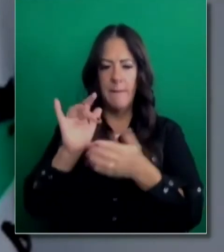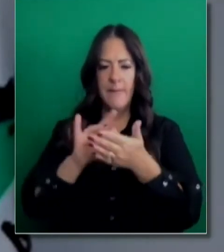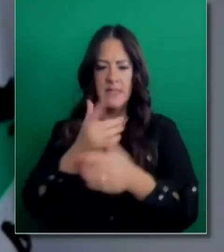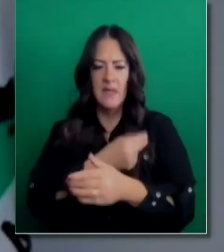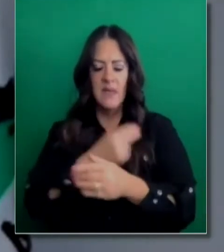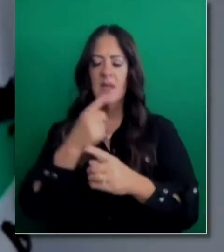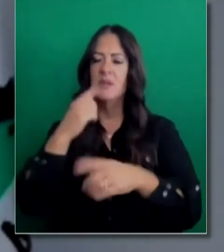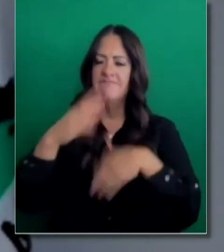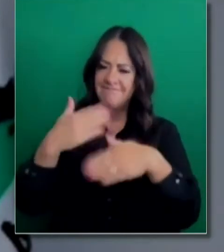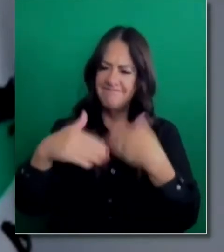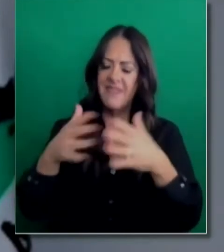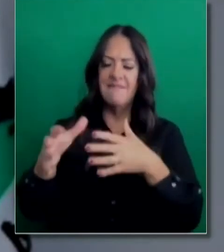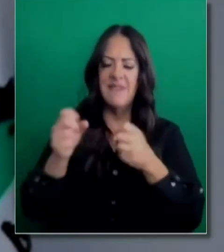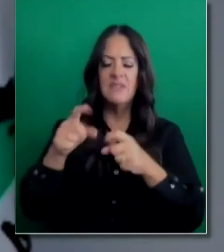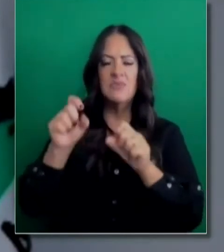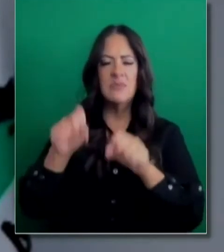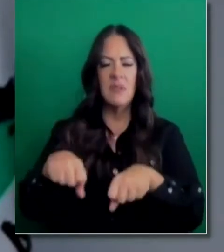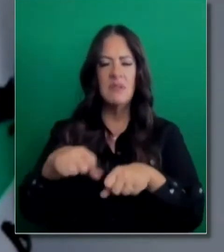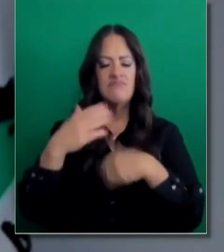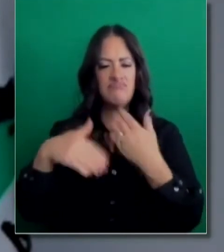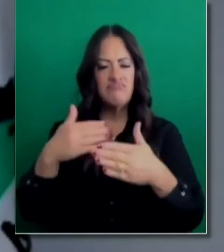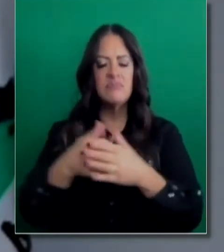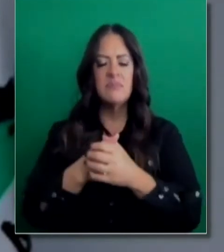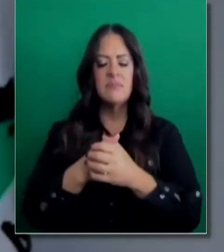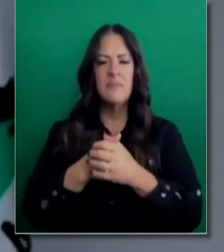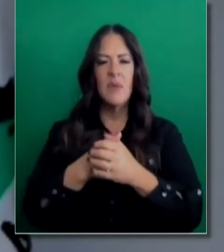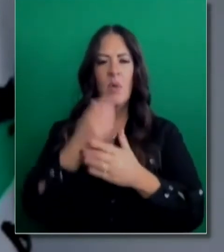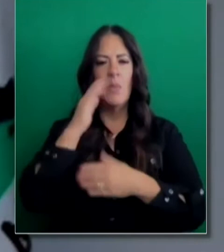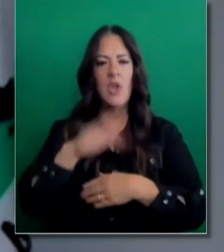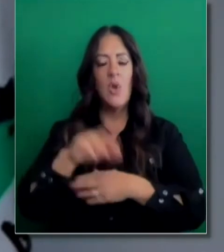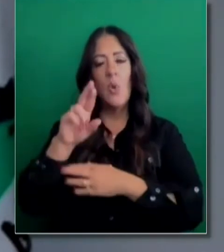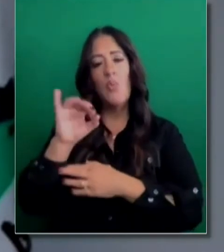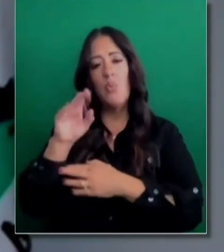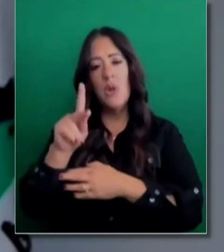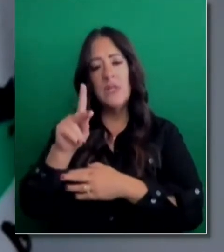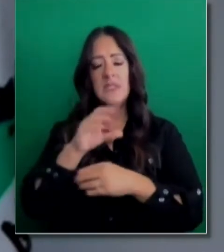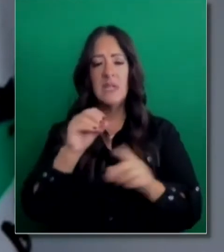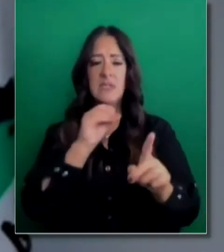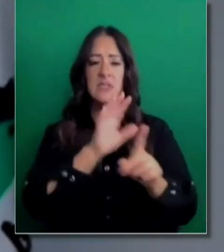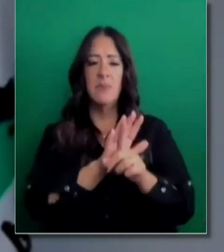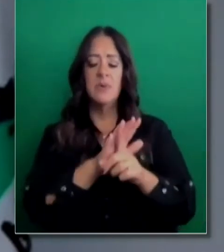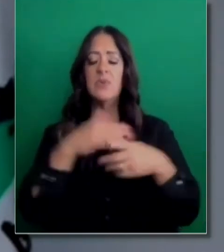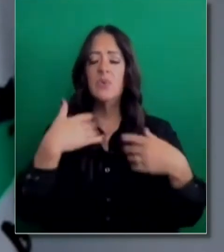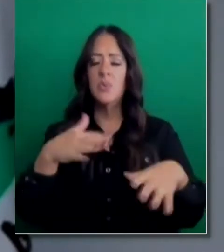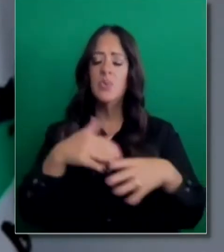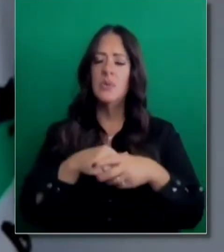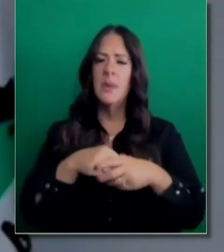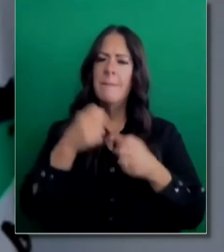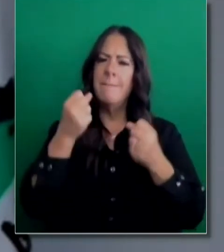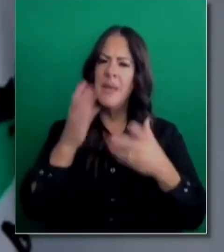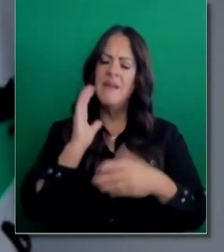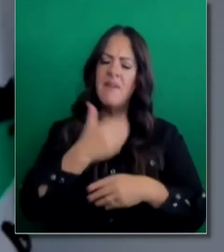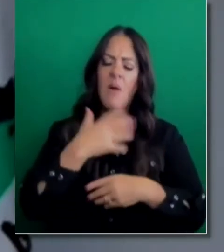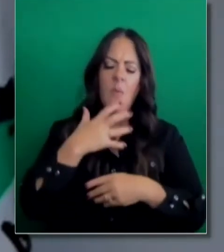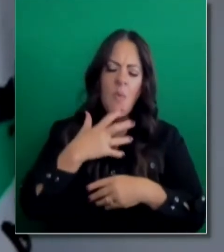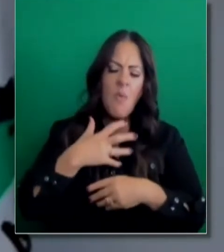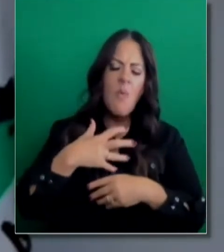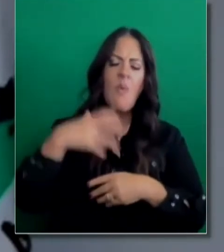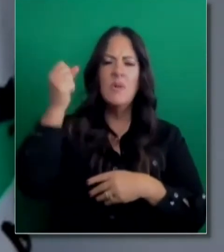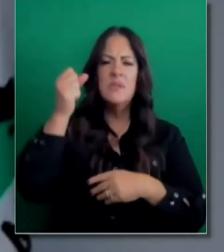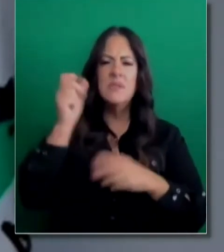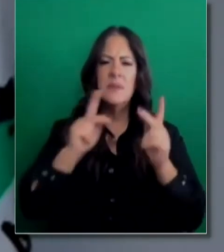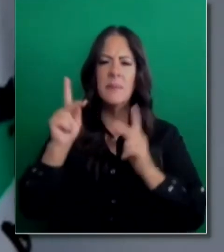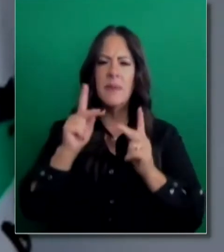the focus on risk and exposure is an important one. We have plenty of populations, our oldest Californians, who,